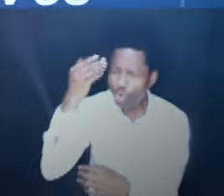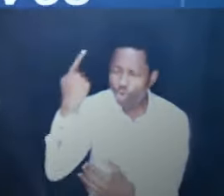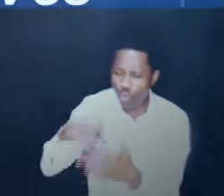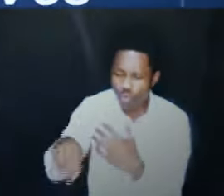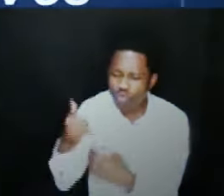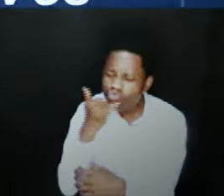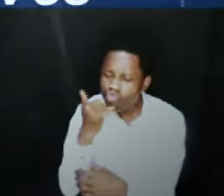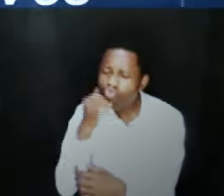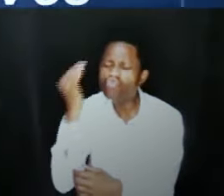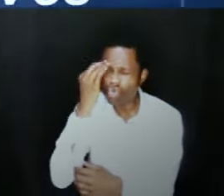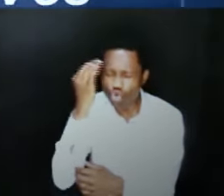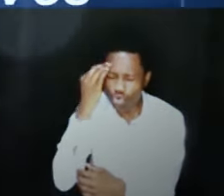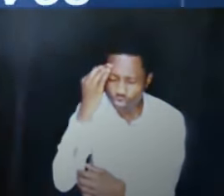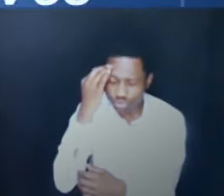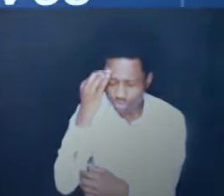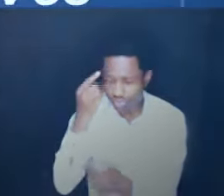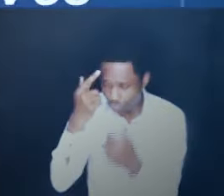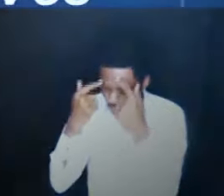life.